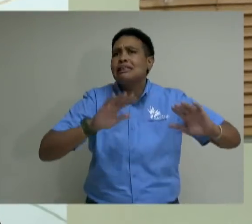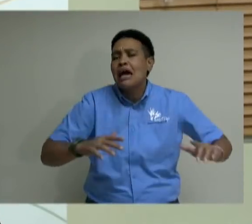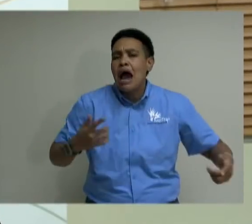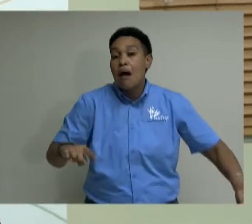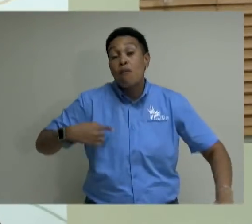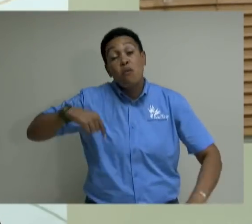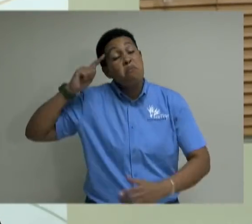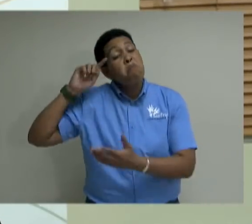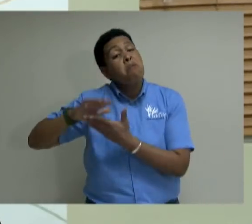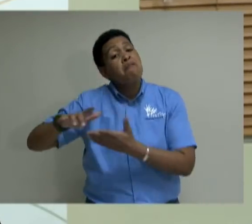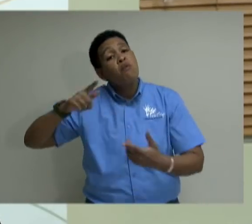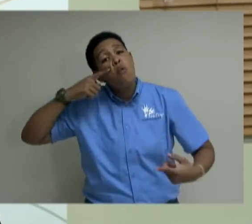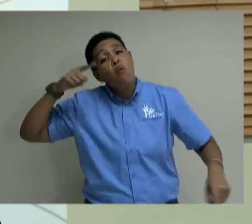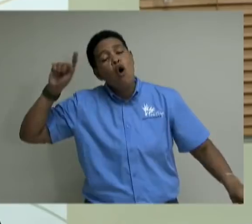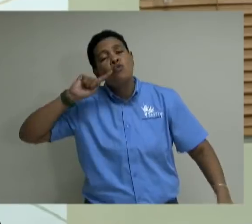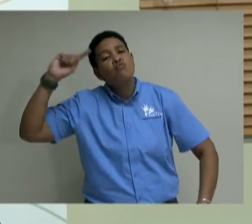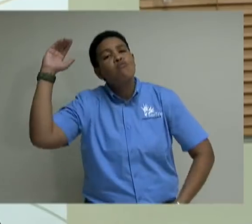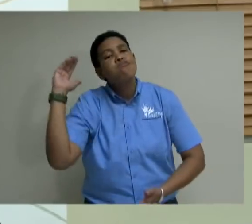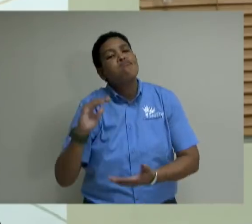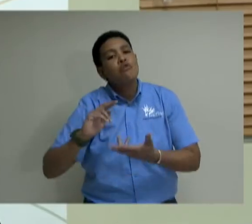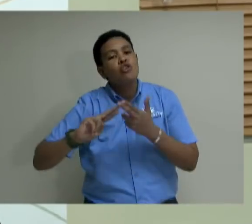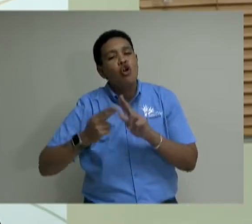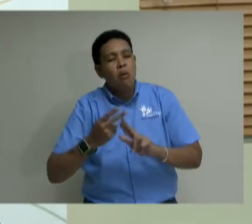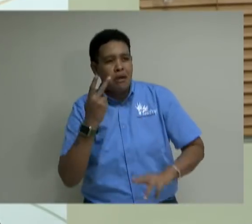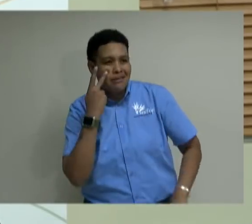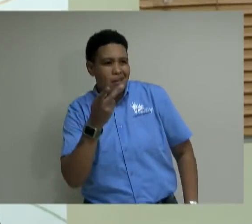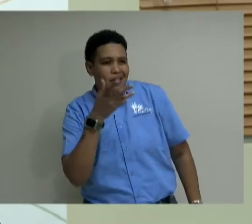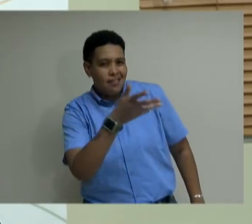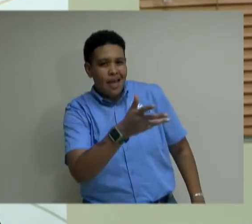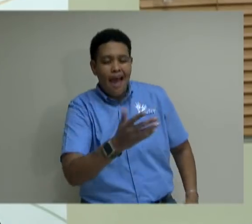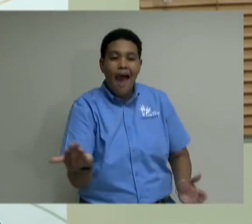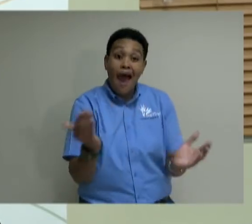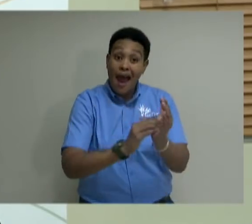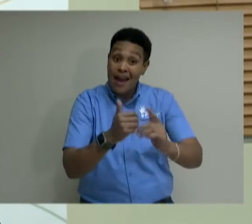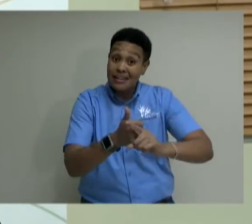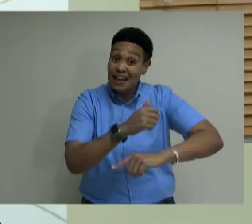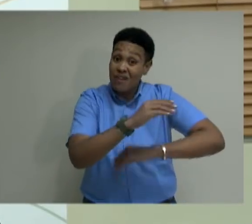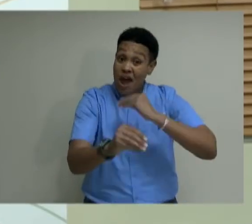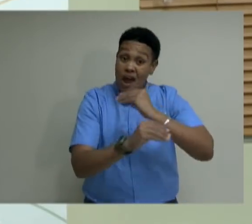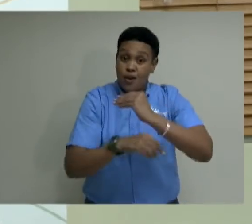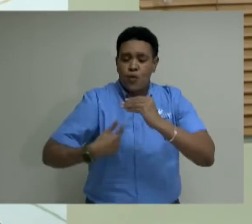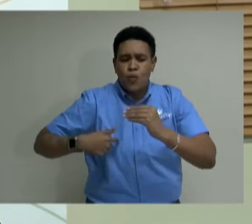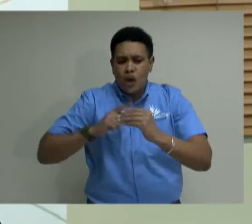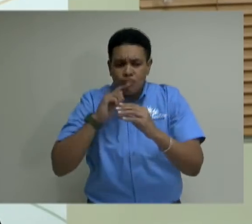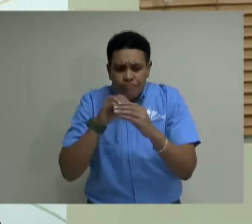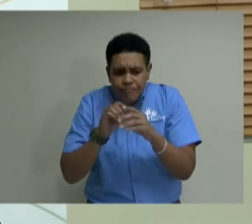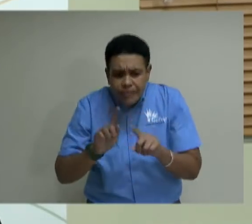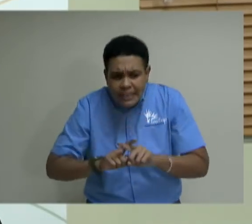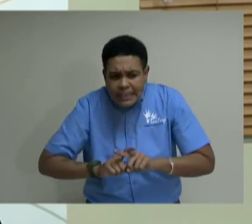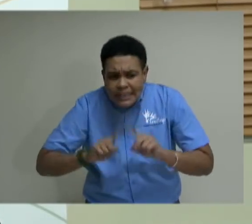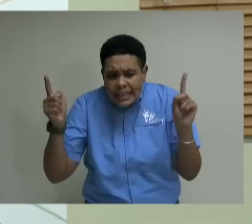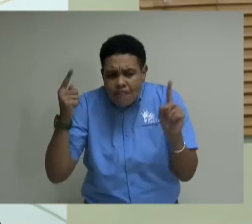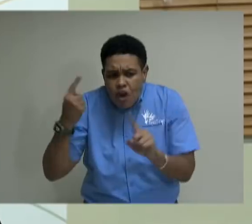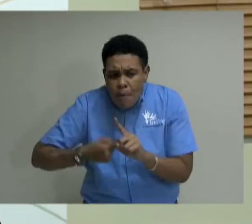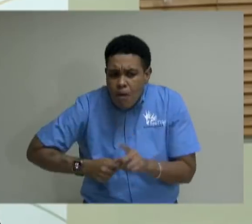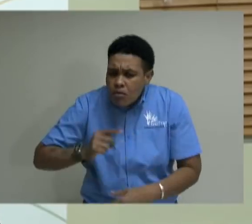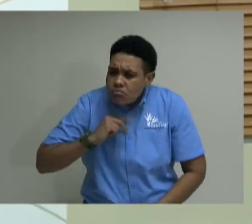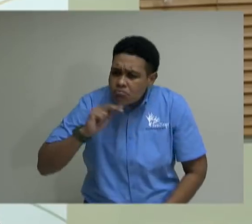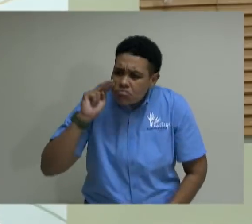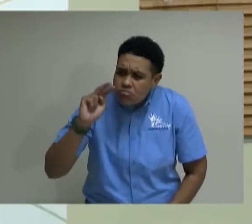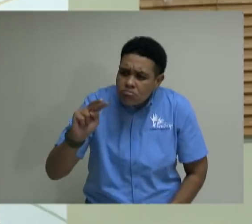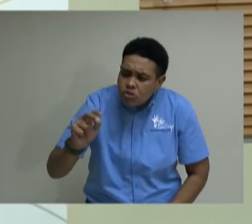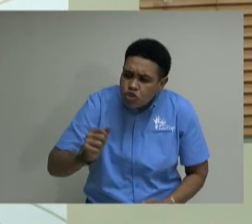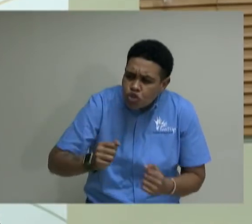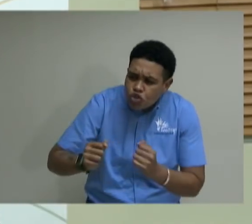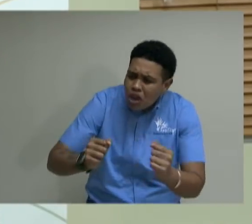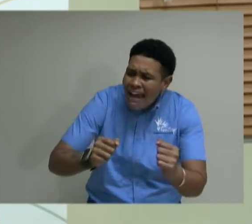that this has worked to decrease the number of cases again. And as we go into another month, we are looking again at our strategies,